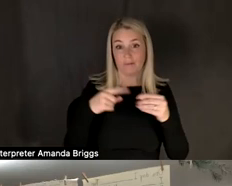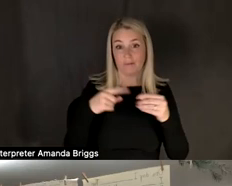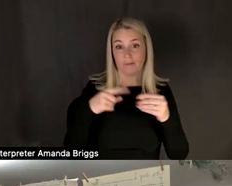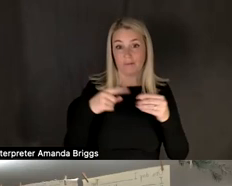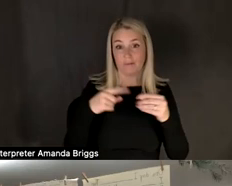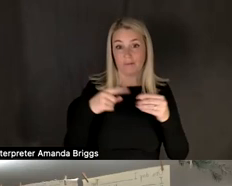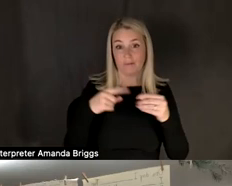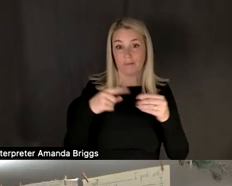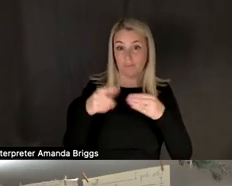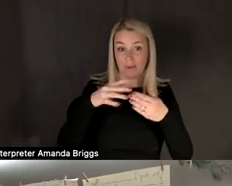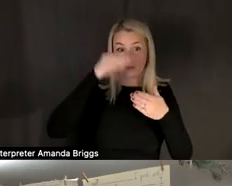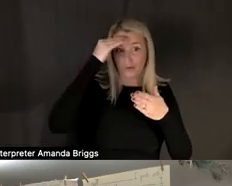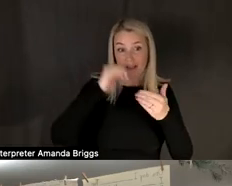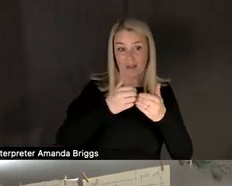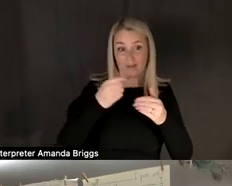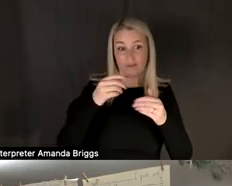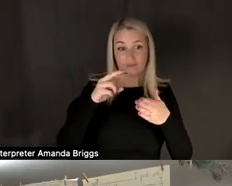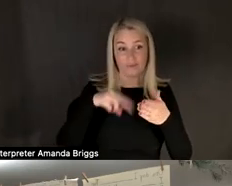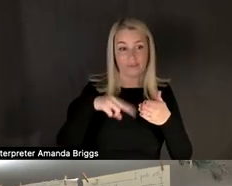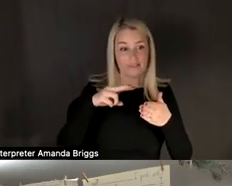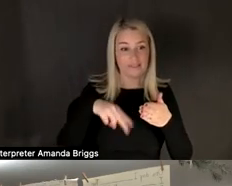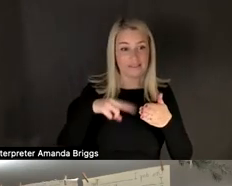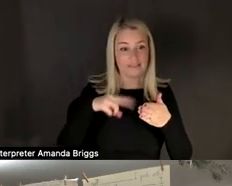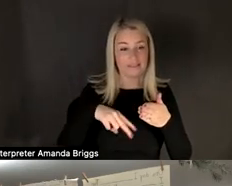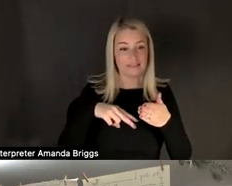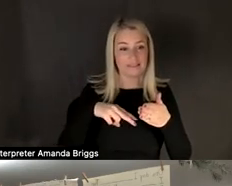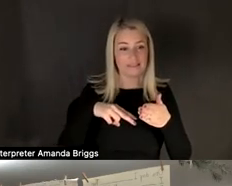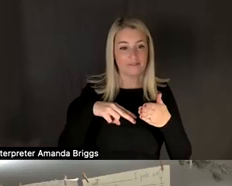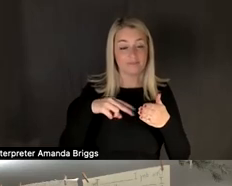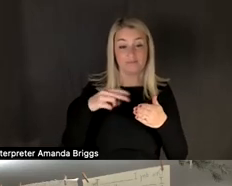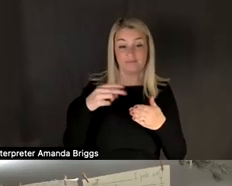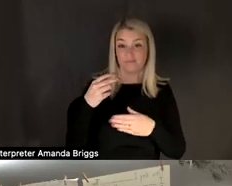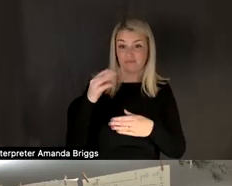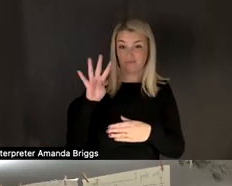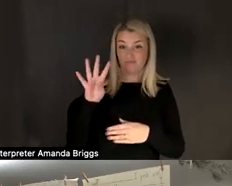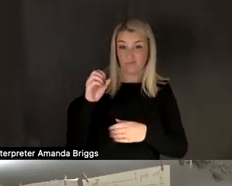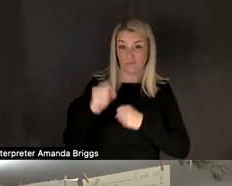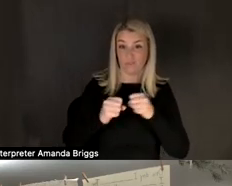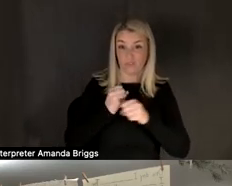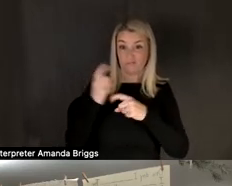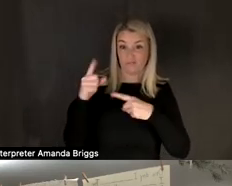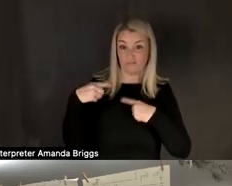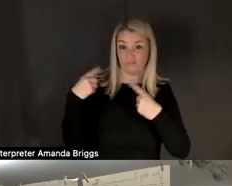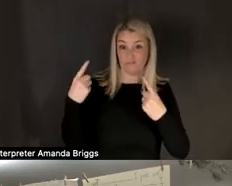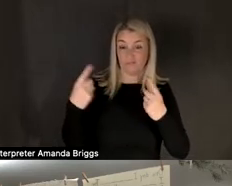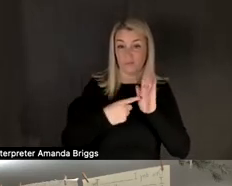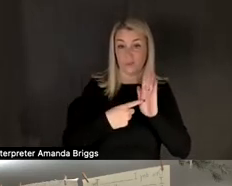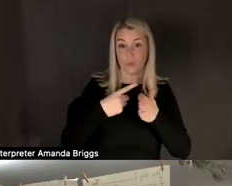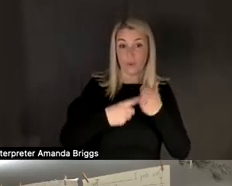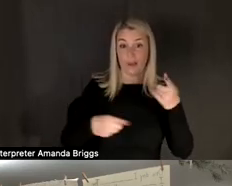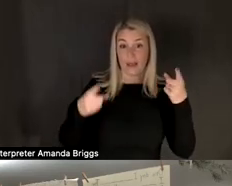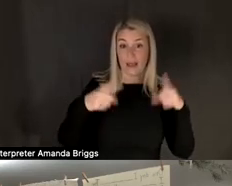collected over the past 4 decades reveals what happens in the brain and what must happen in the classroom to enable skillful